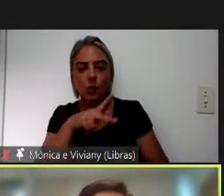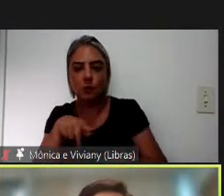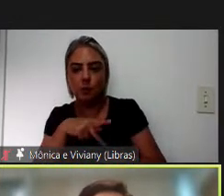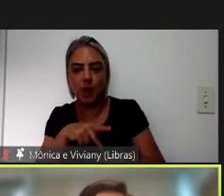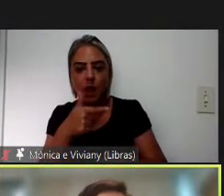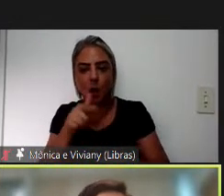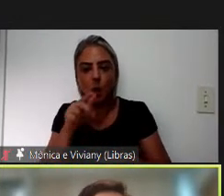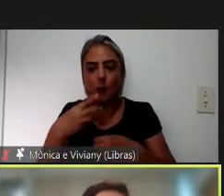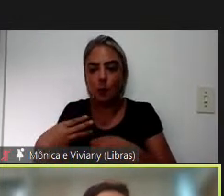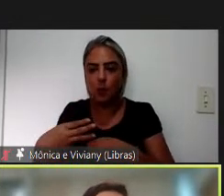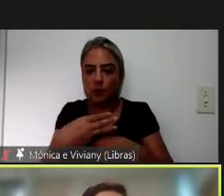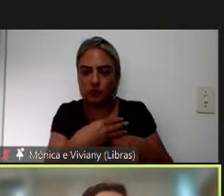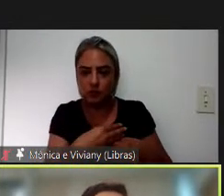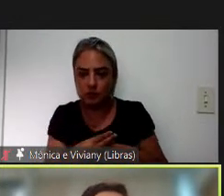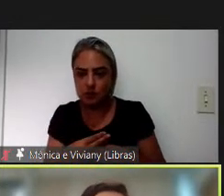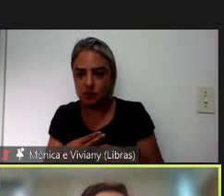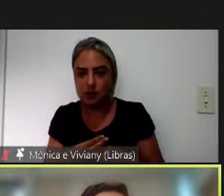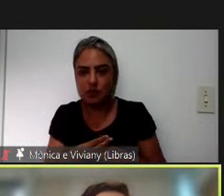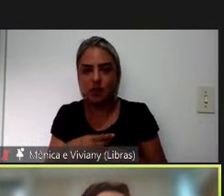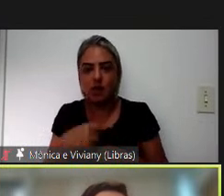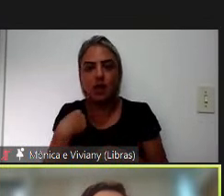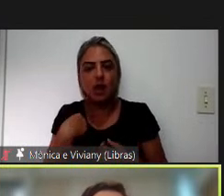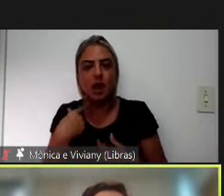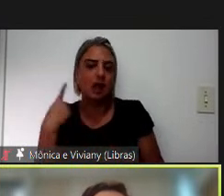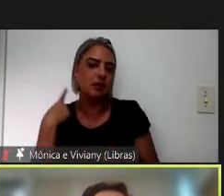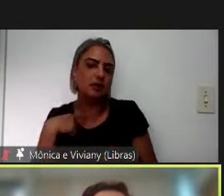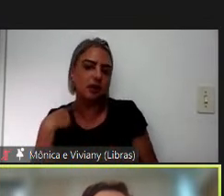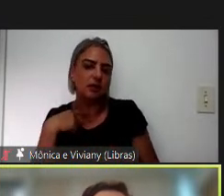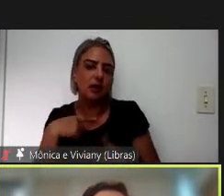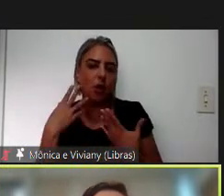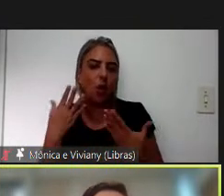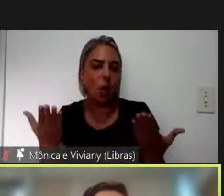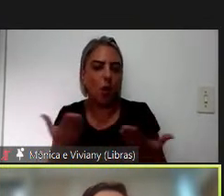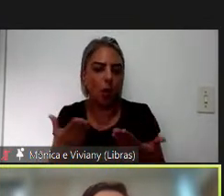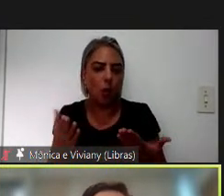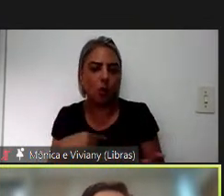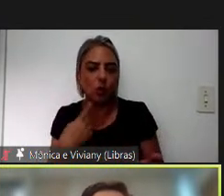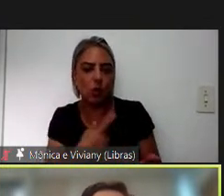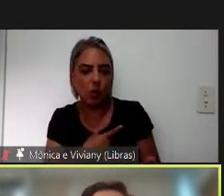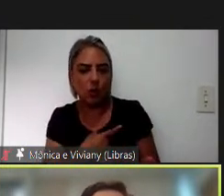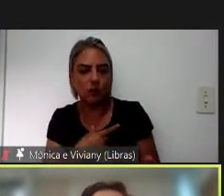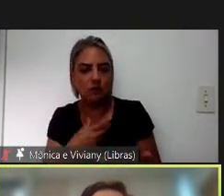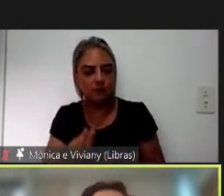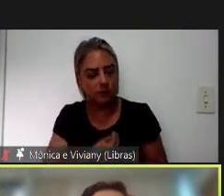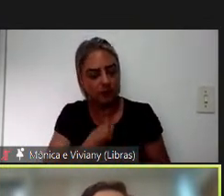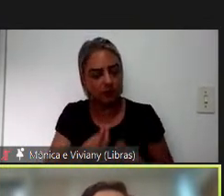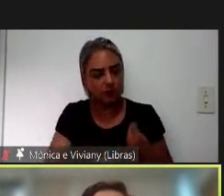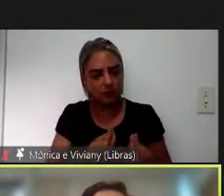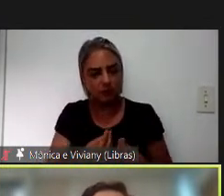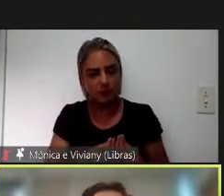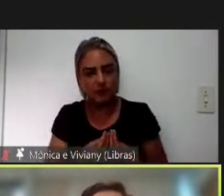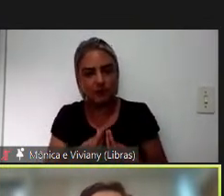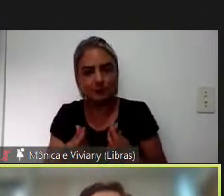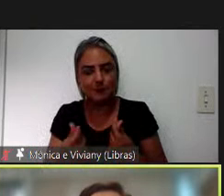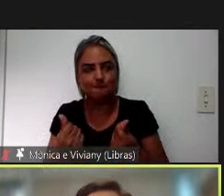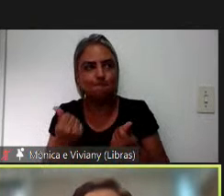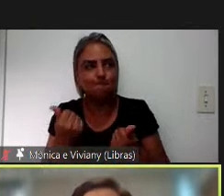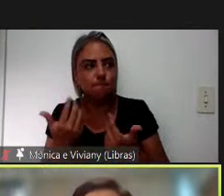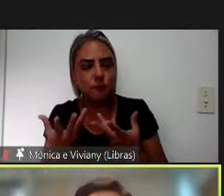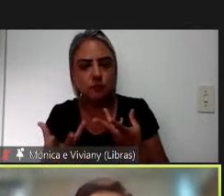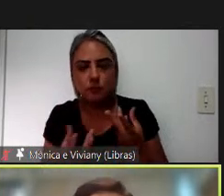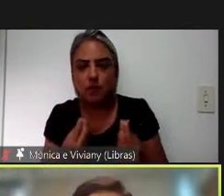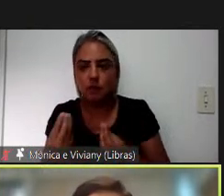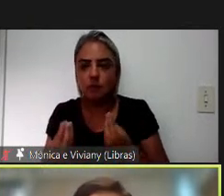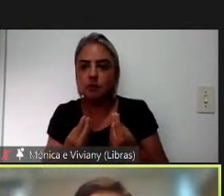different from other countries or other municipalities that we see and other states that watches us. Now we live in